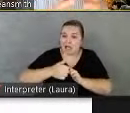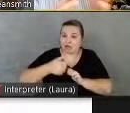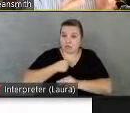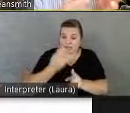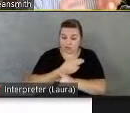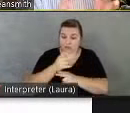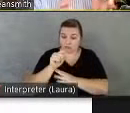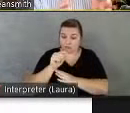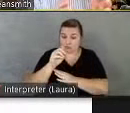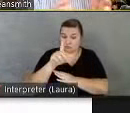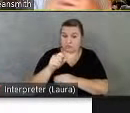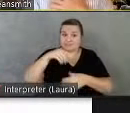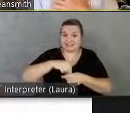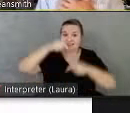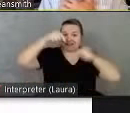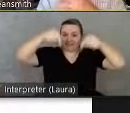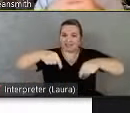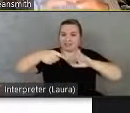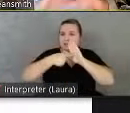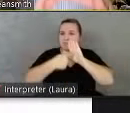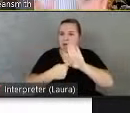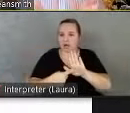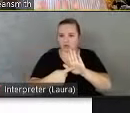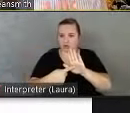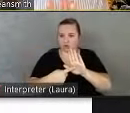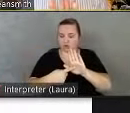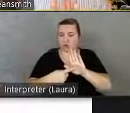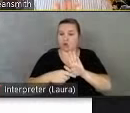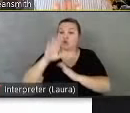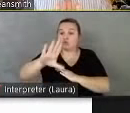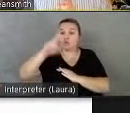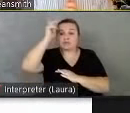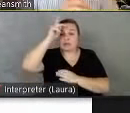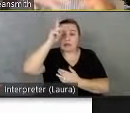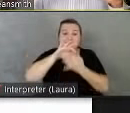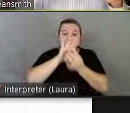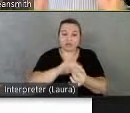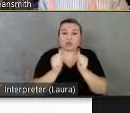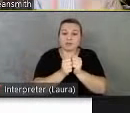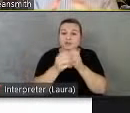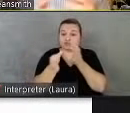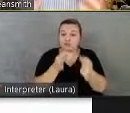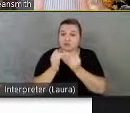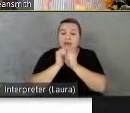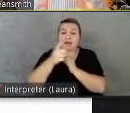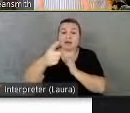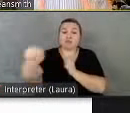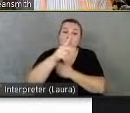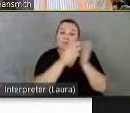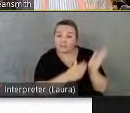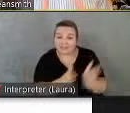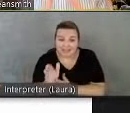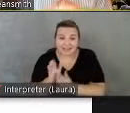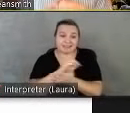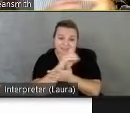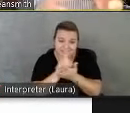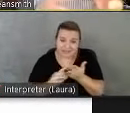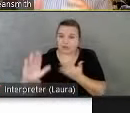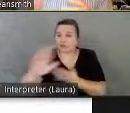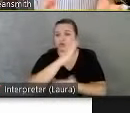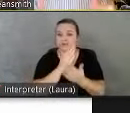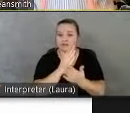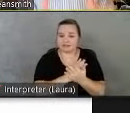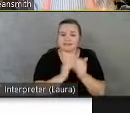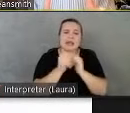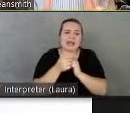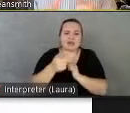tools in this model? Now, of course, your philosophy of instruction, how you plan and design your lessons, how you think